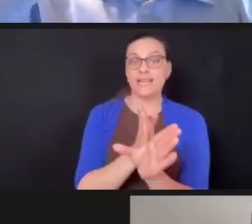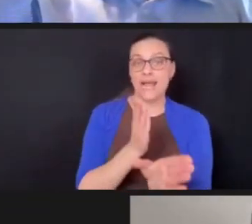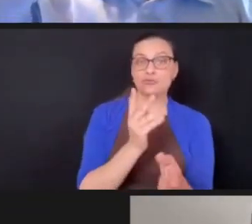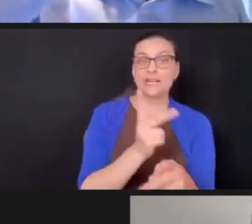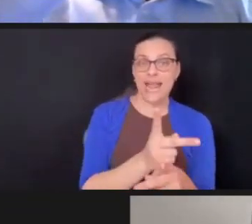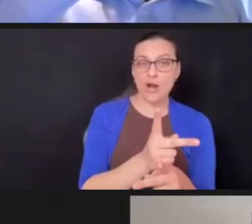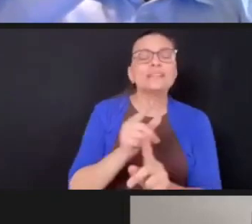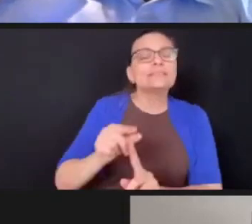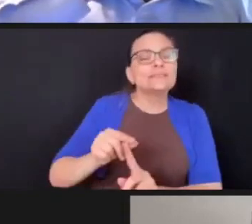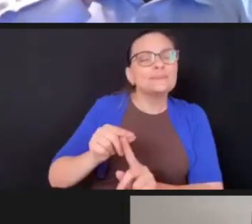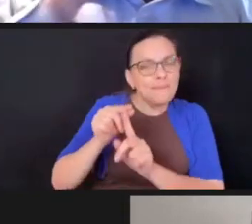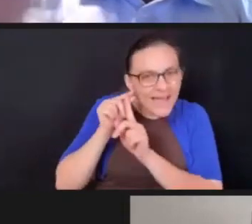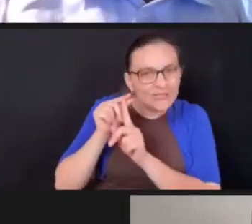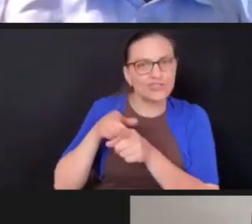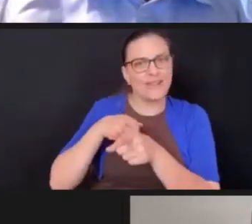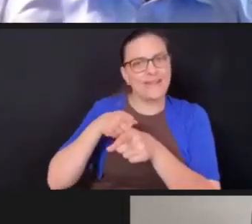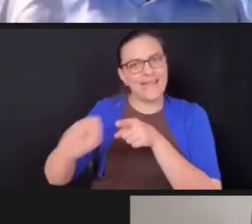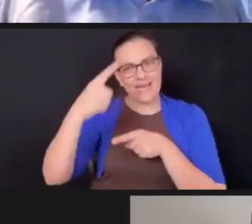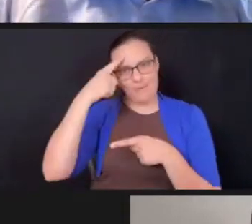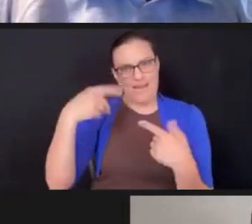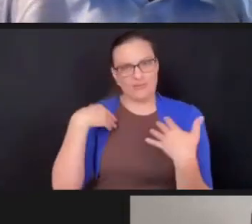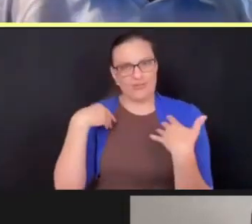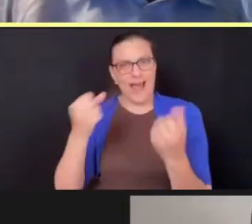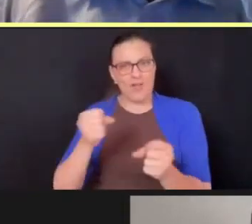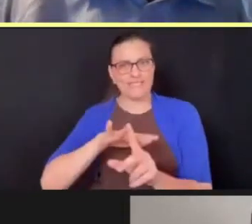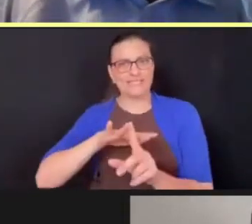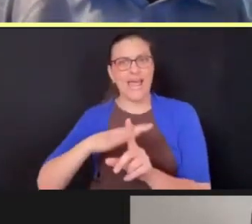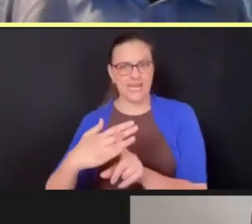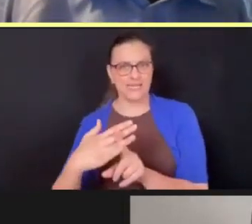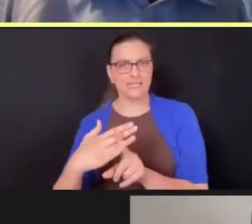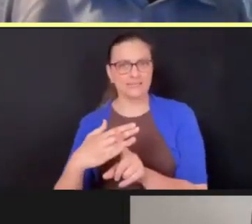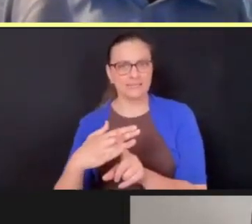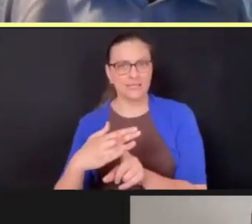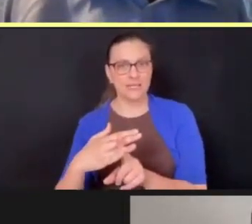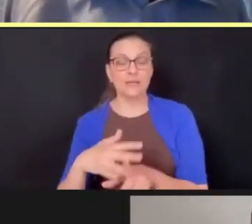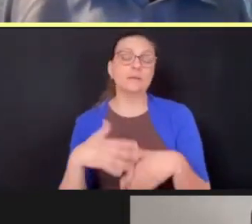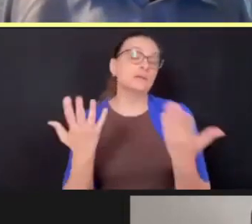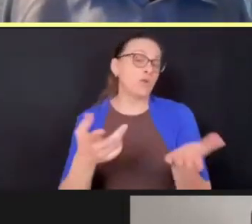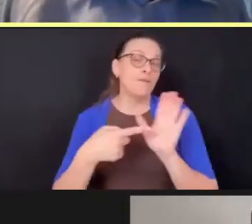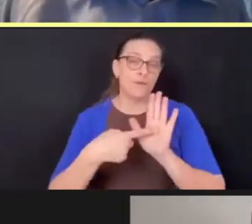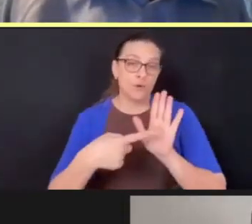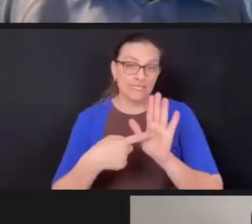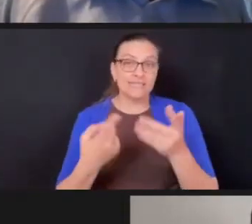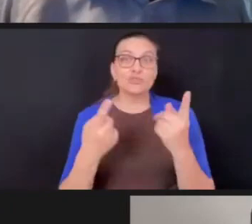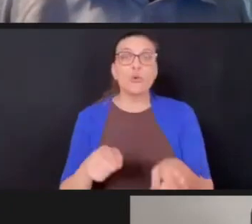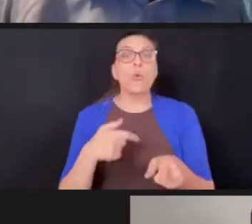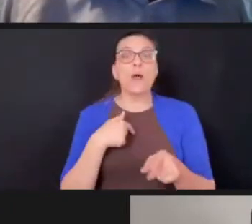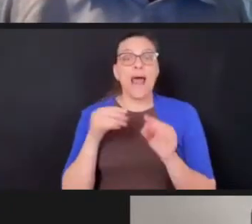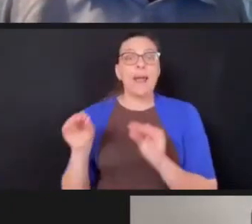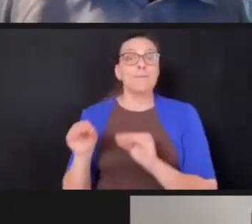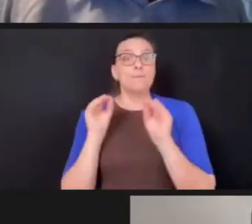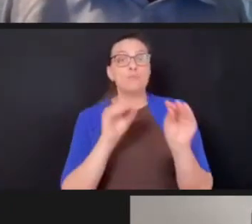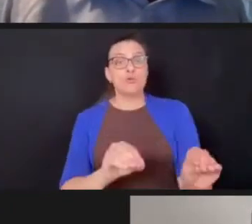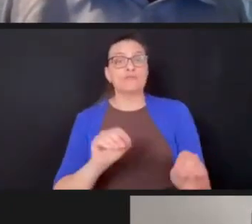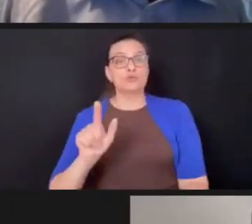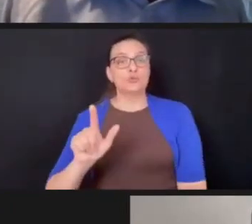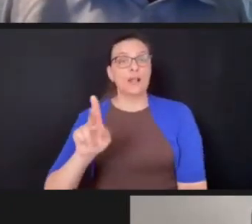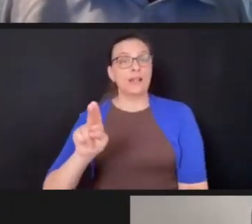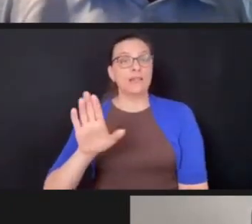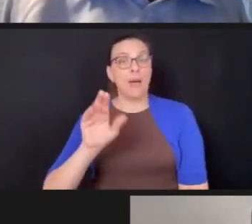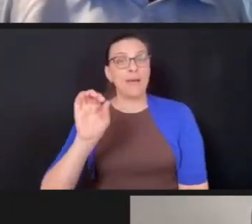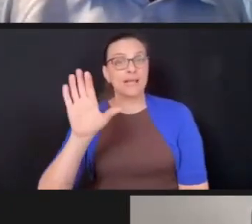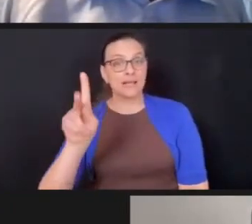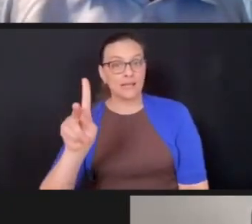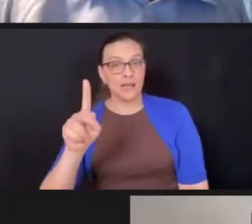in mental health settings. Mm-hmm. So, for instance, when I moved to Lubbock, I needed to find a